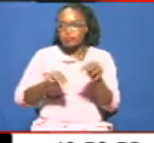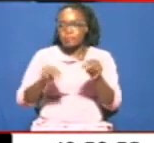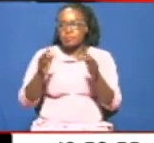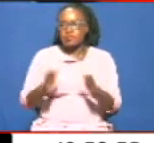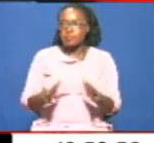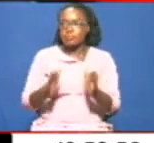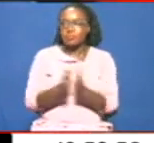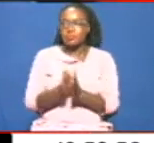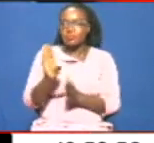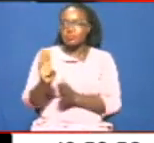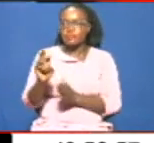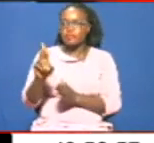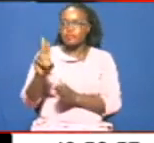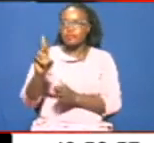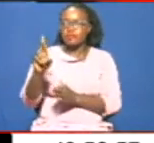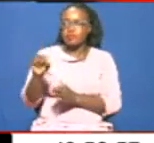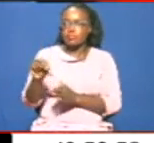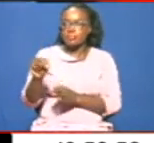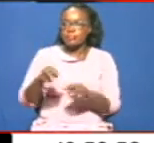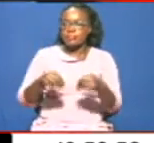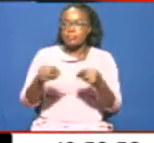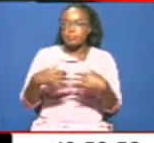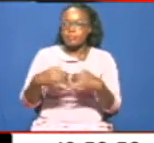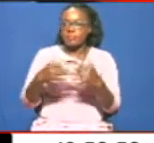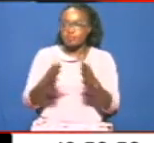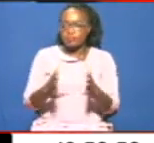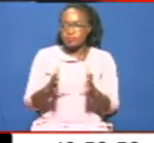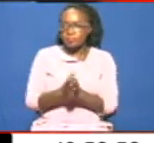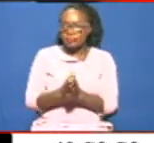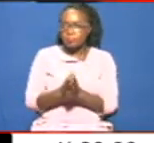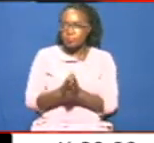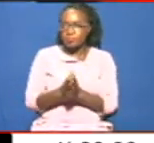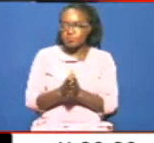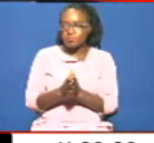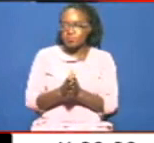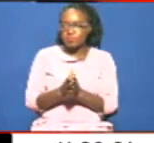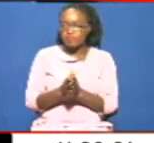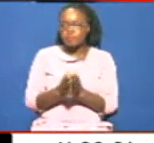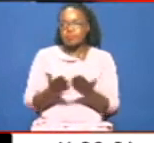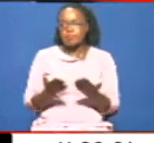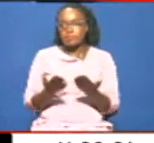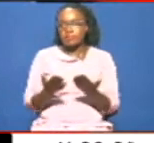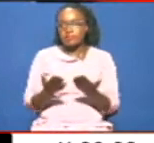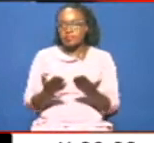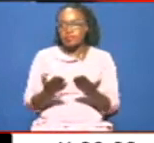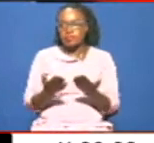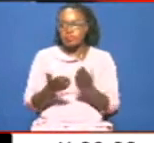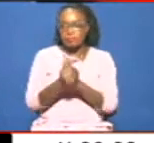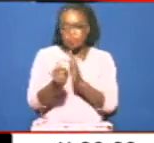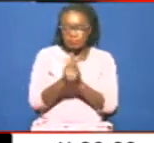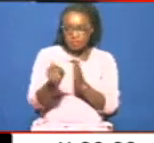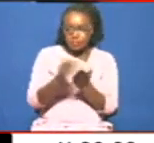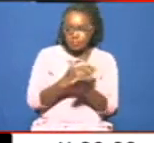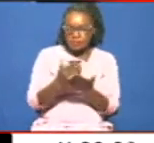is with us. Thank you for staying with us. Let's talk about the HR in this sector. You know, the skill set that is